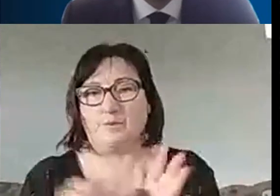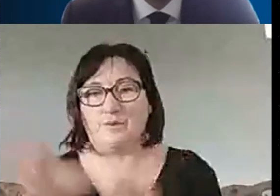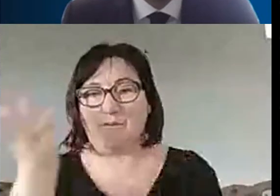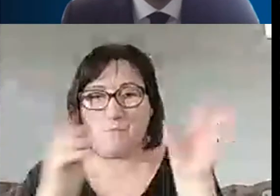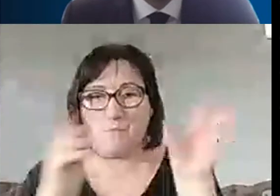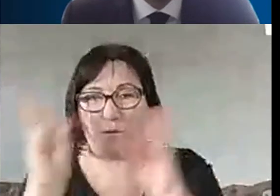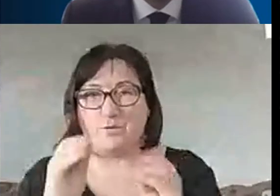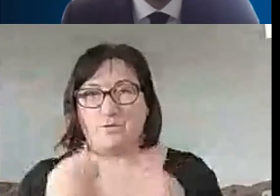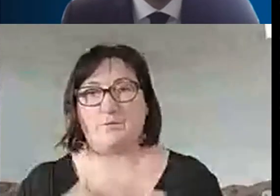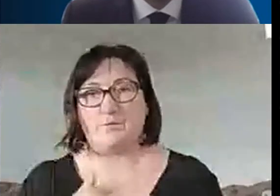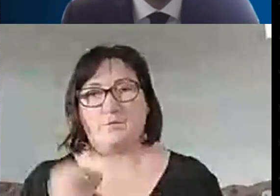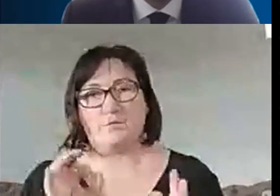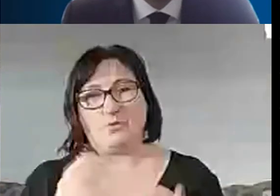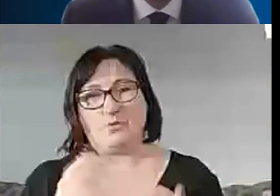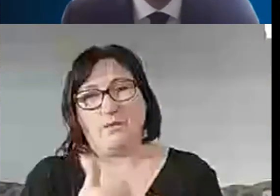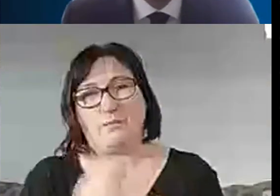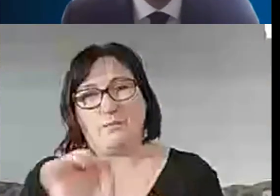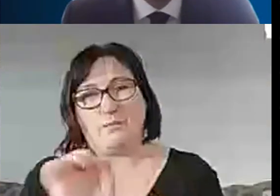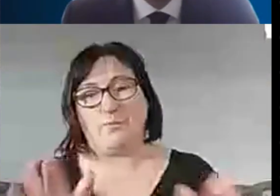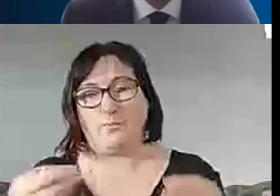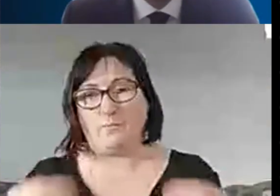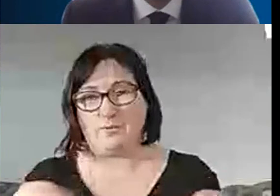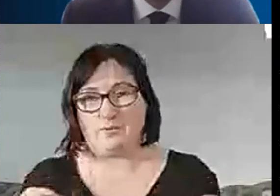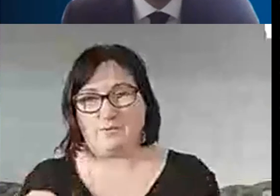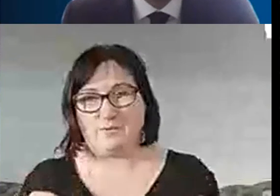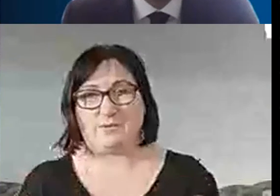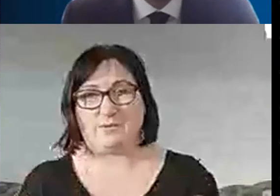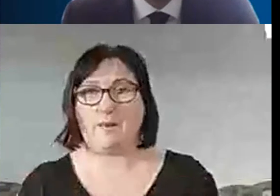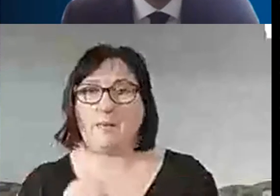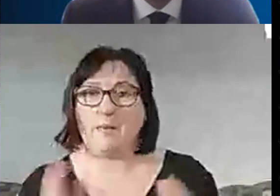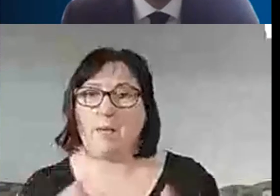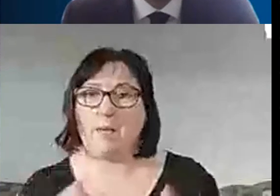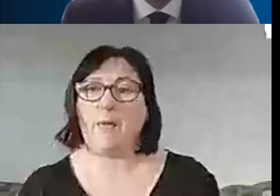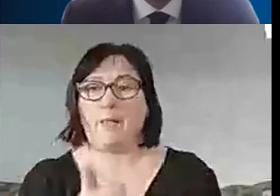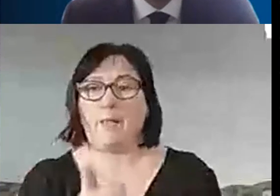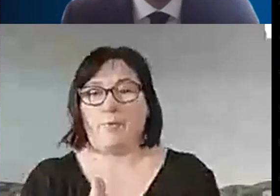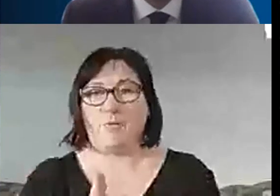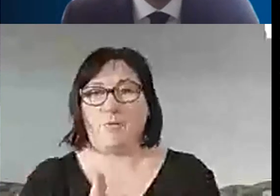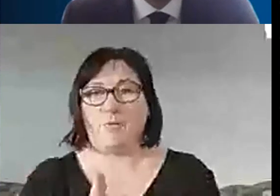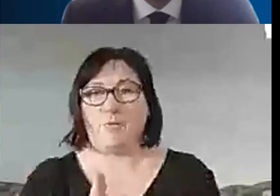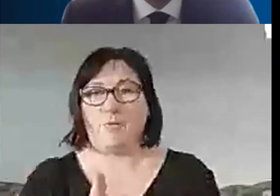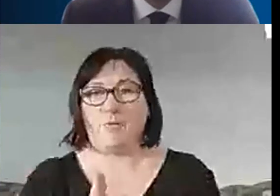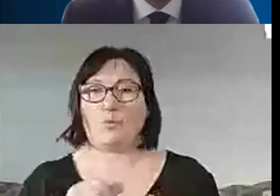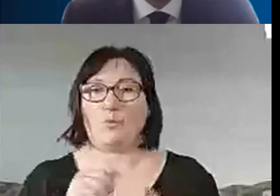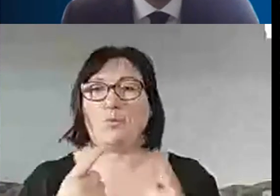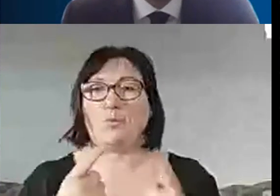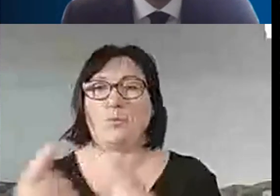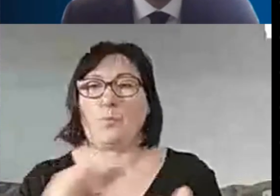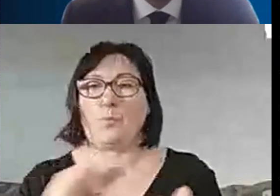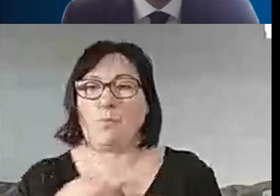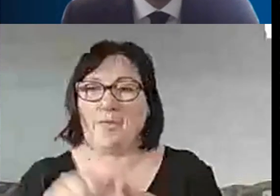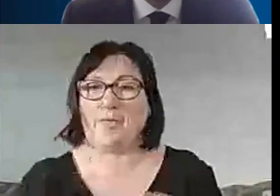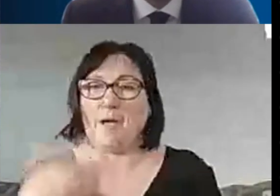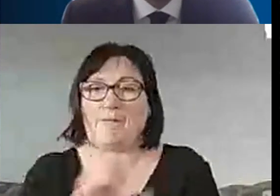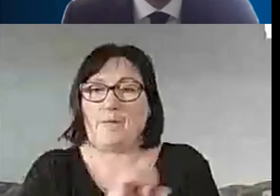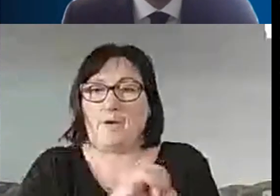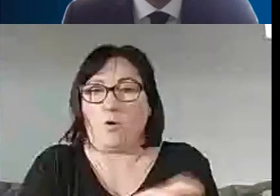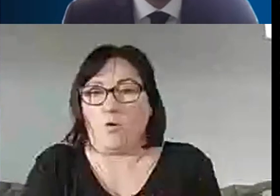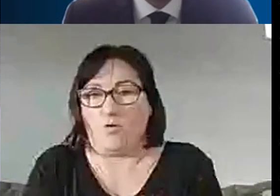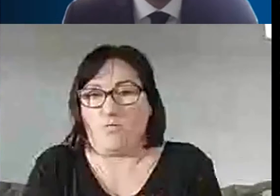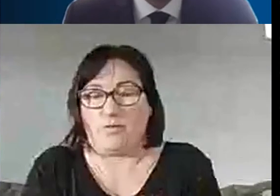business and will help you flourish, particularly as we recover from COVID. I'd also like to thank SARS for